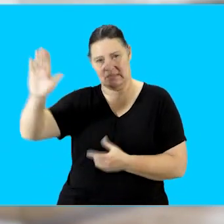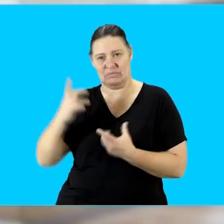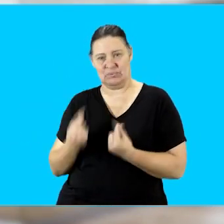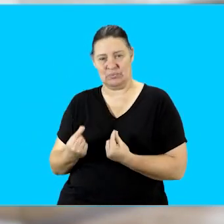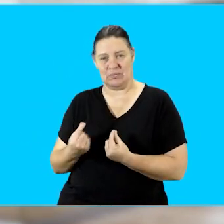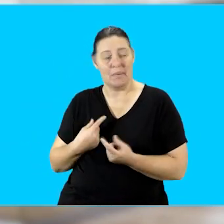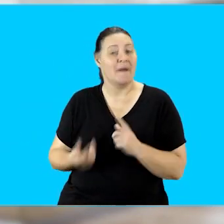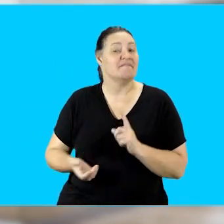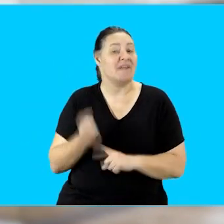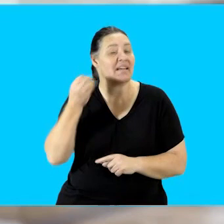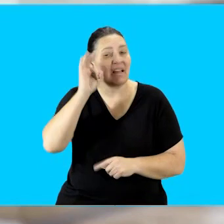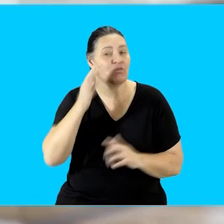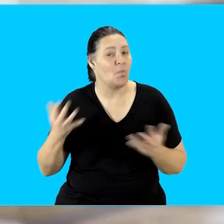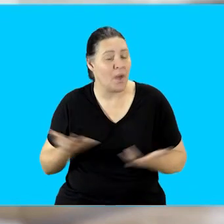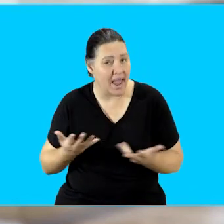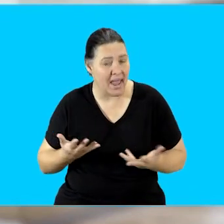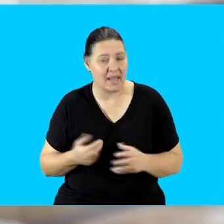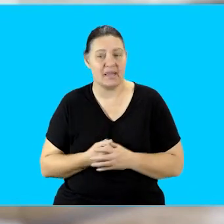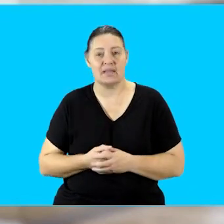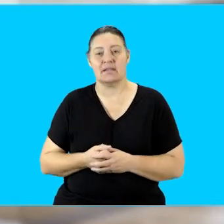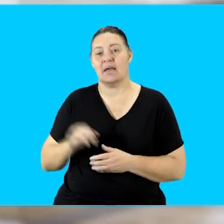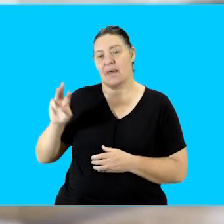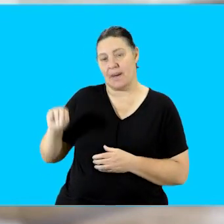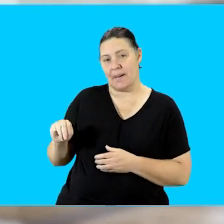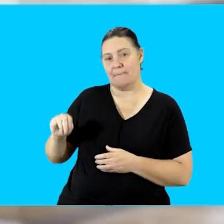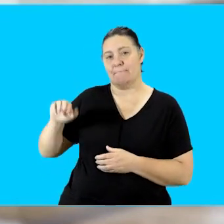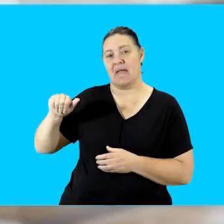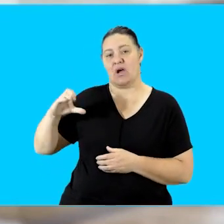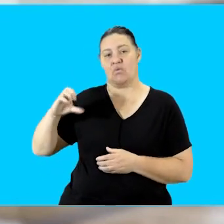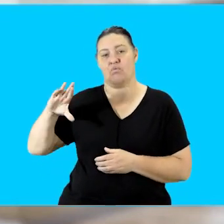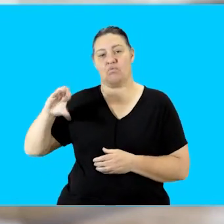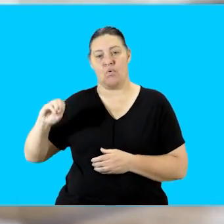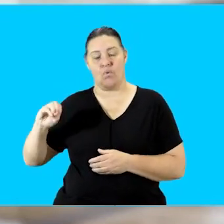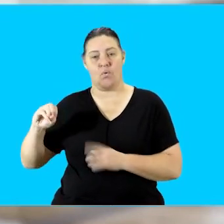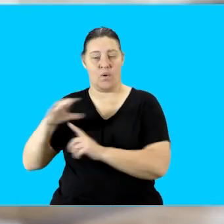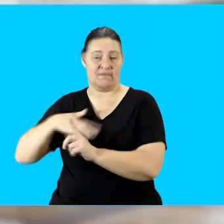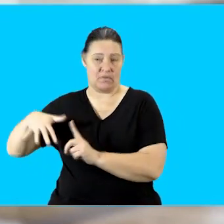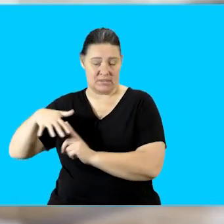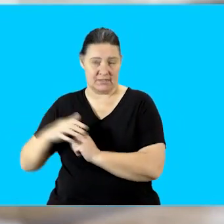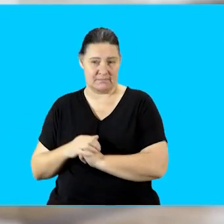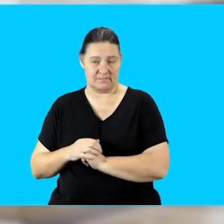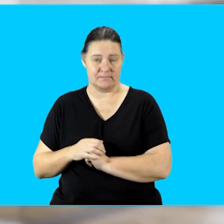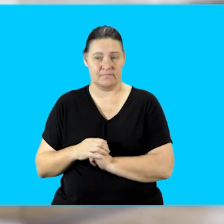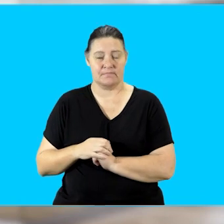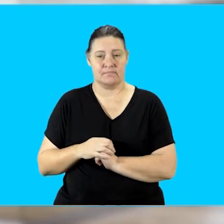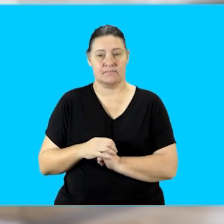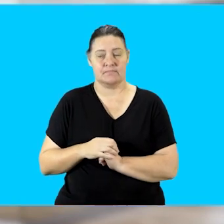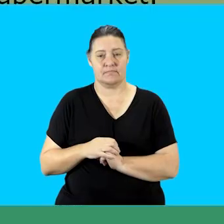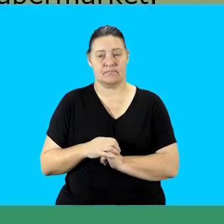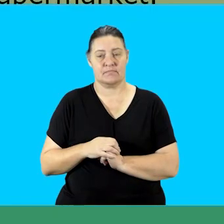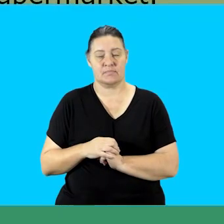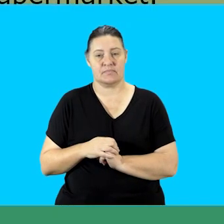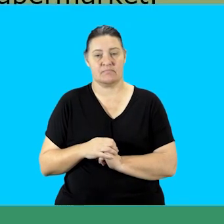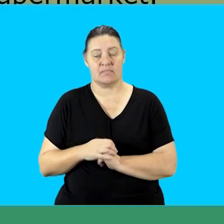So where do we find our government? We find our government in the macro environment. So this statement